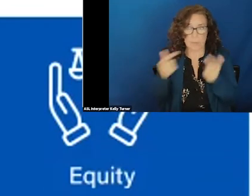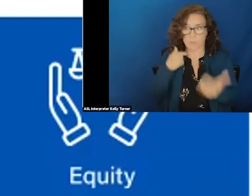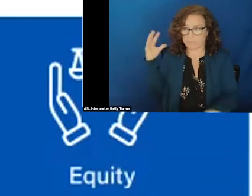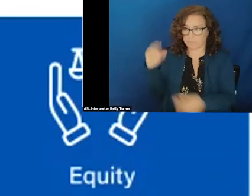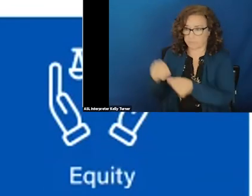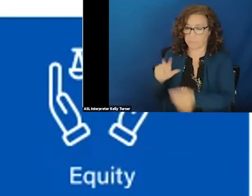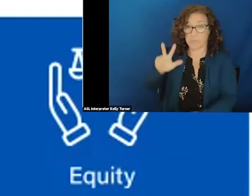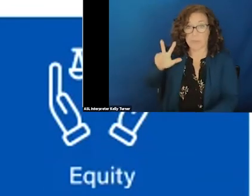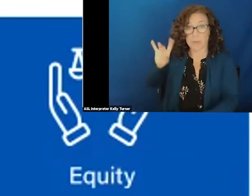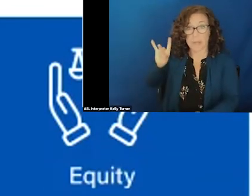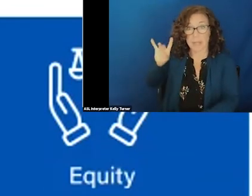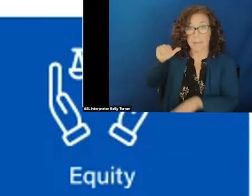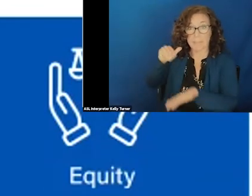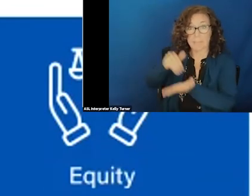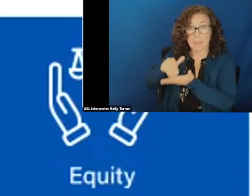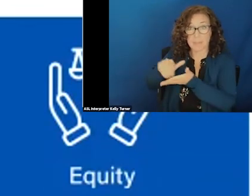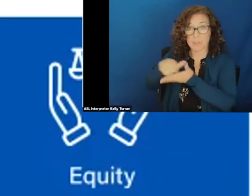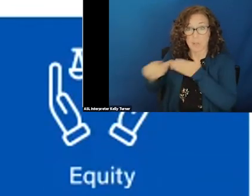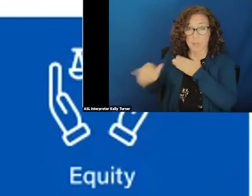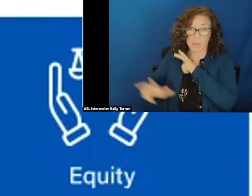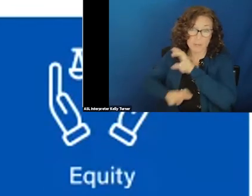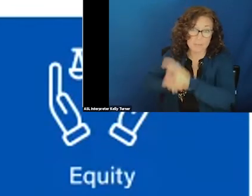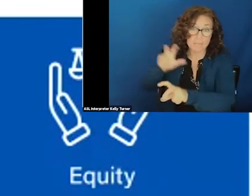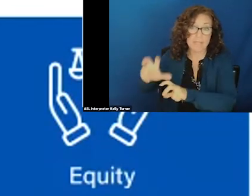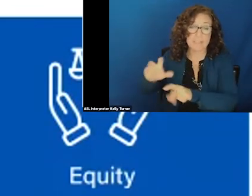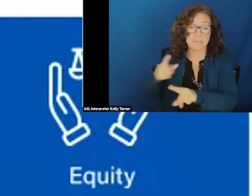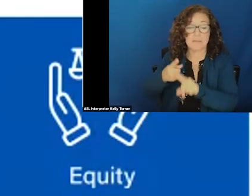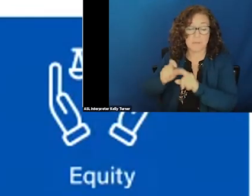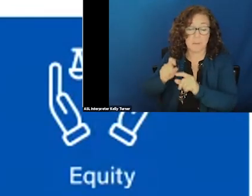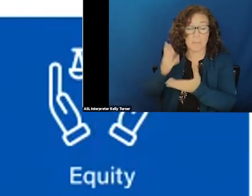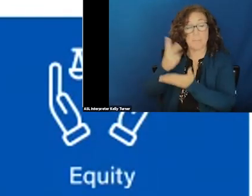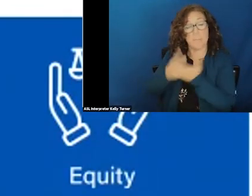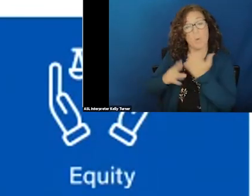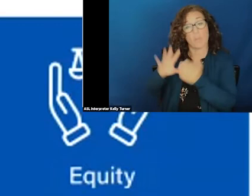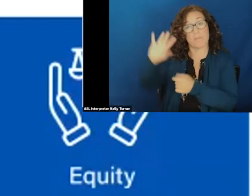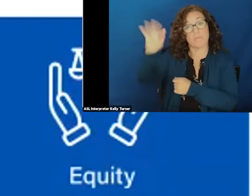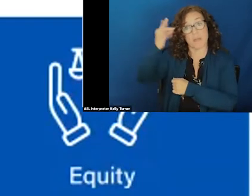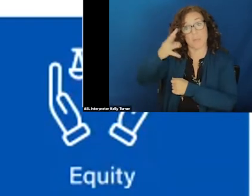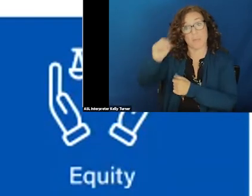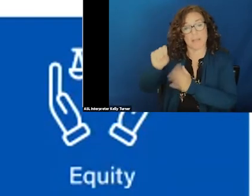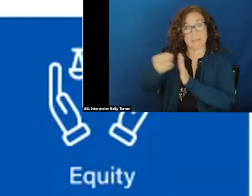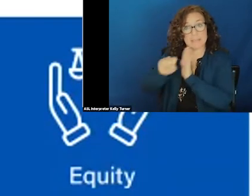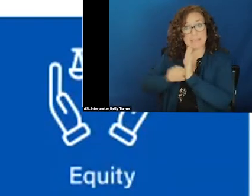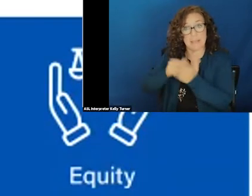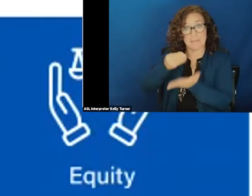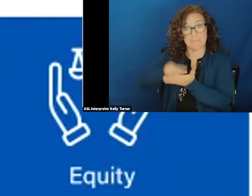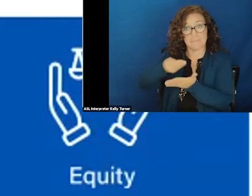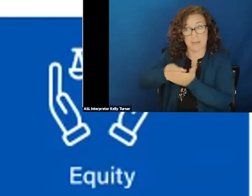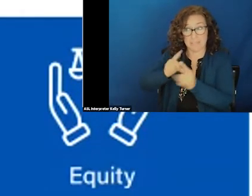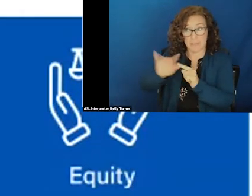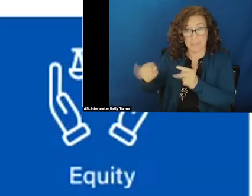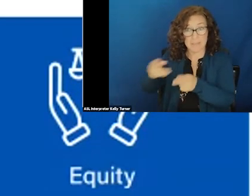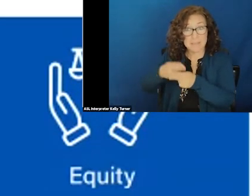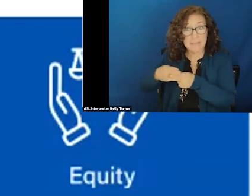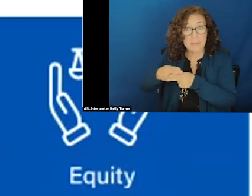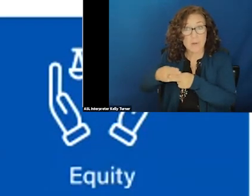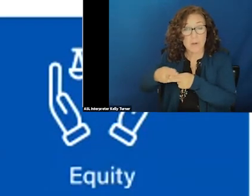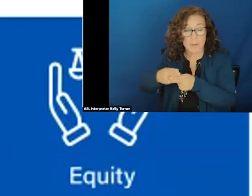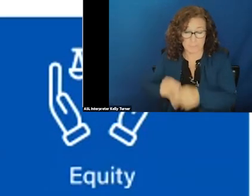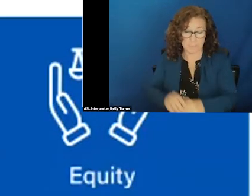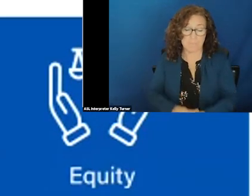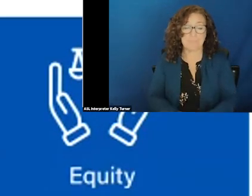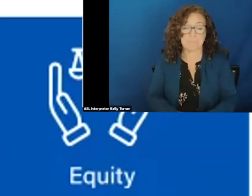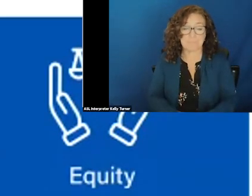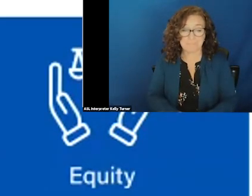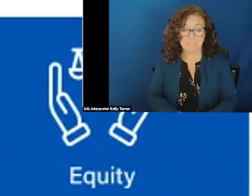which again are temporary funds. If we get approval for these tonight, we can begin to recruit for these specific positions and get the